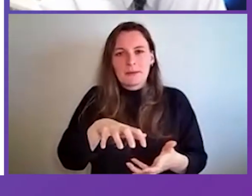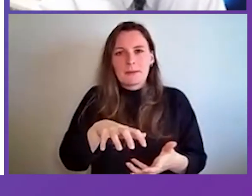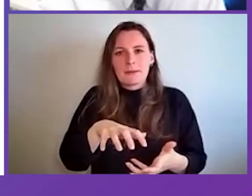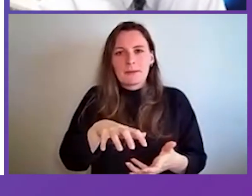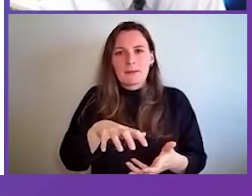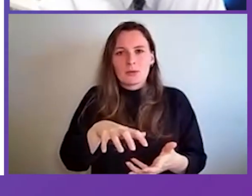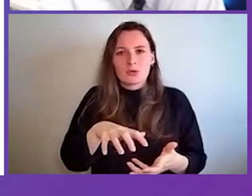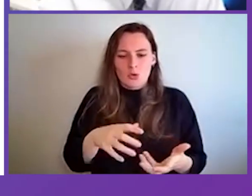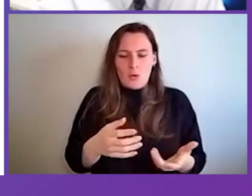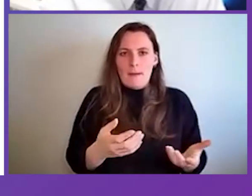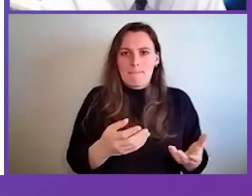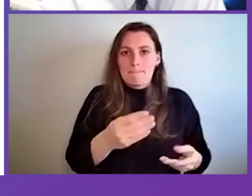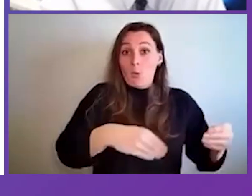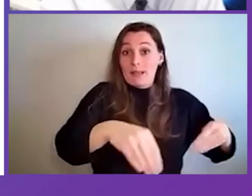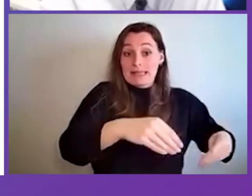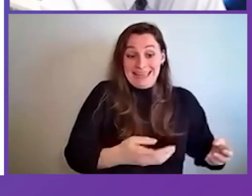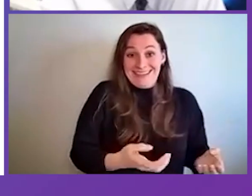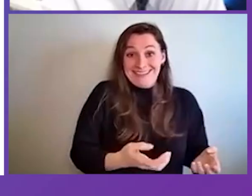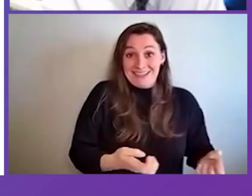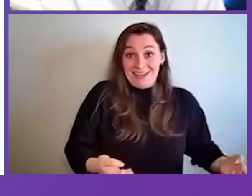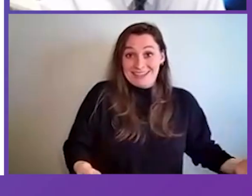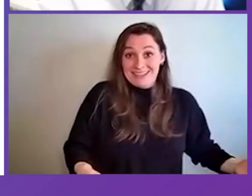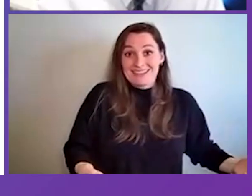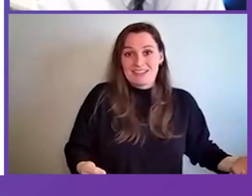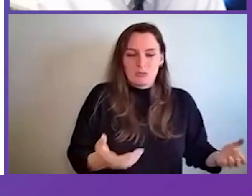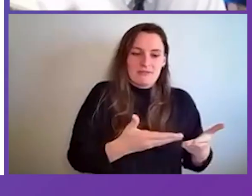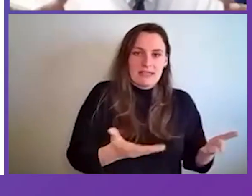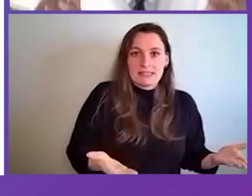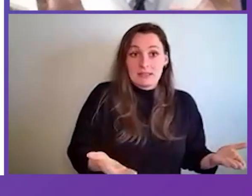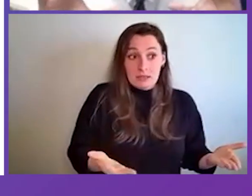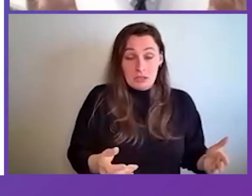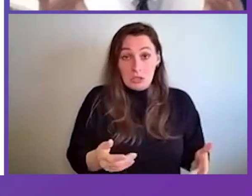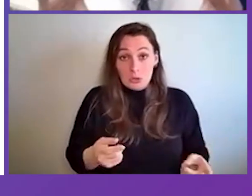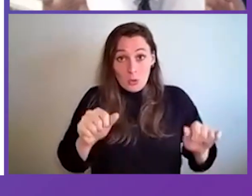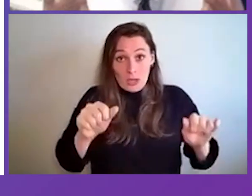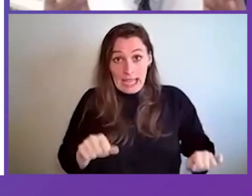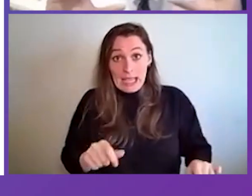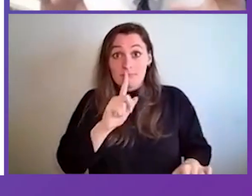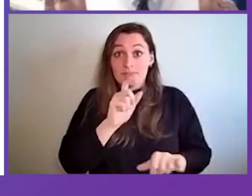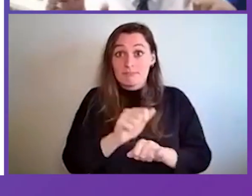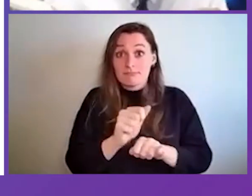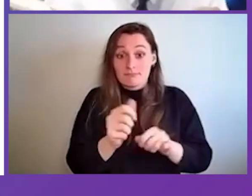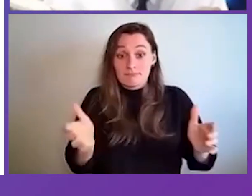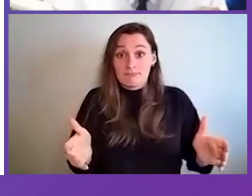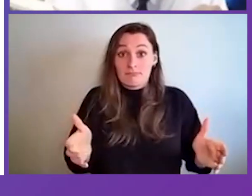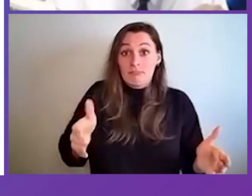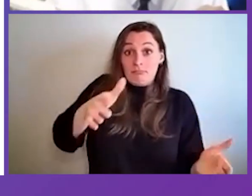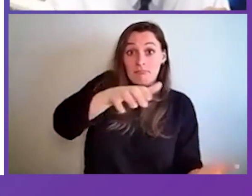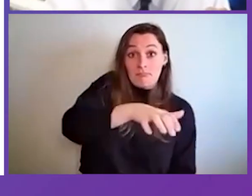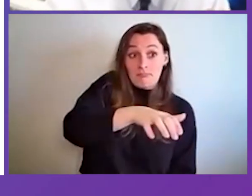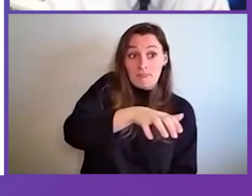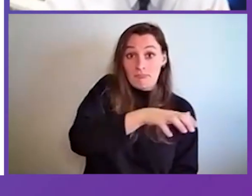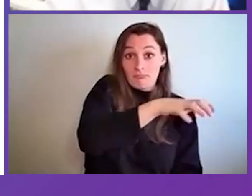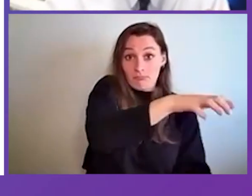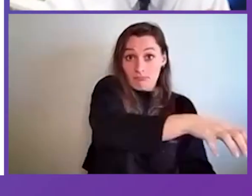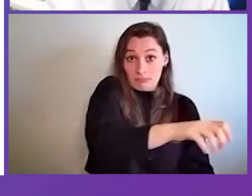mobility devices can be laid on their side or tipped to get them to fit through these smaller doors.